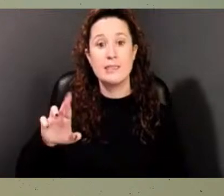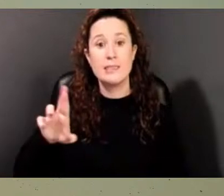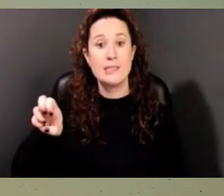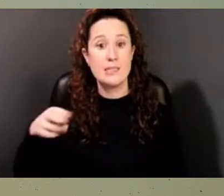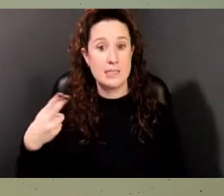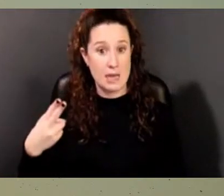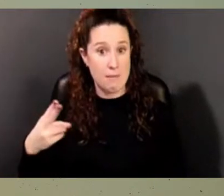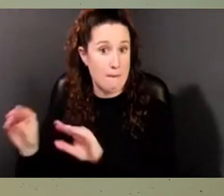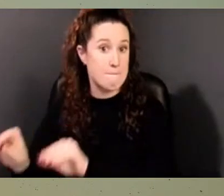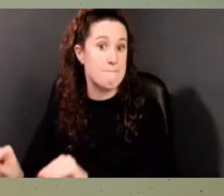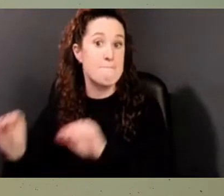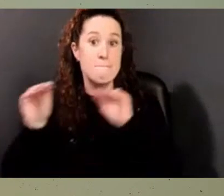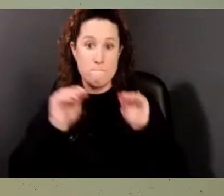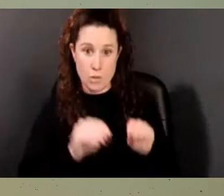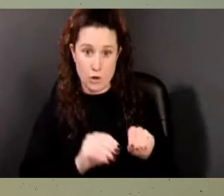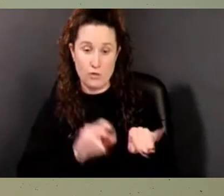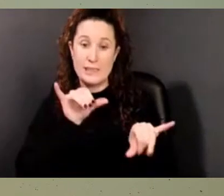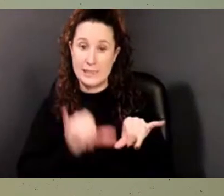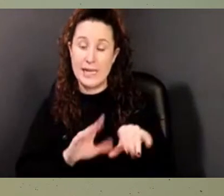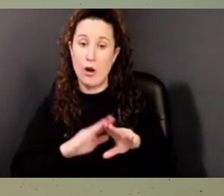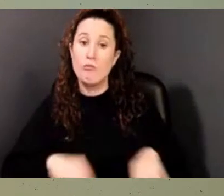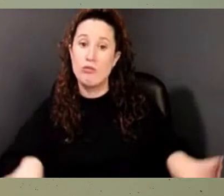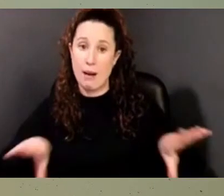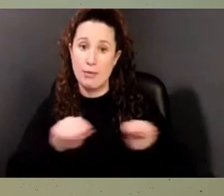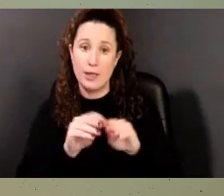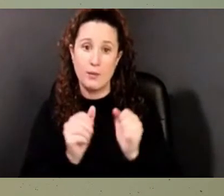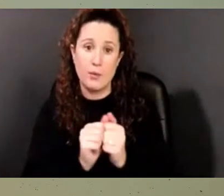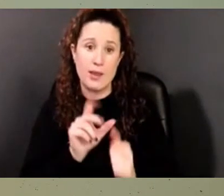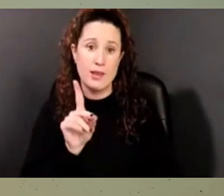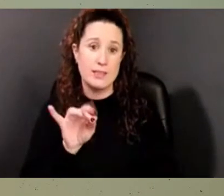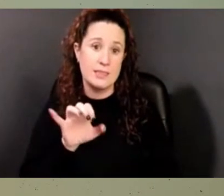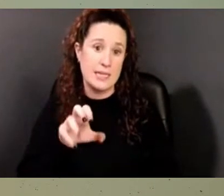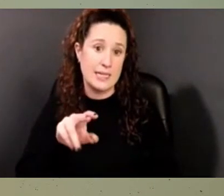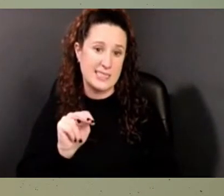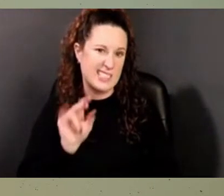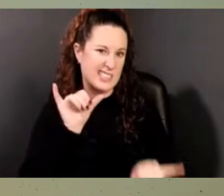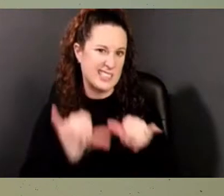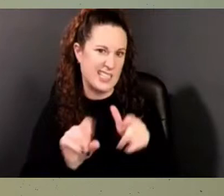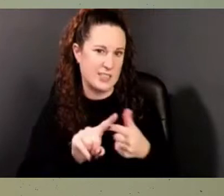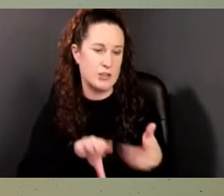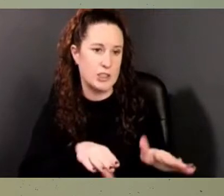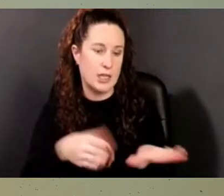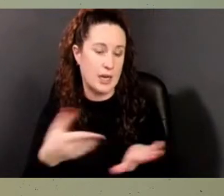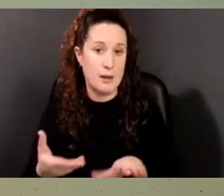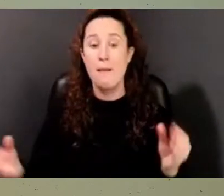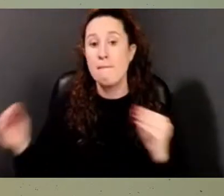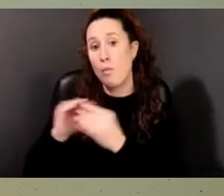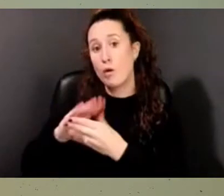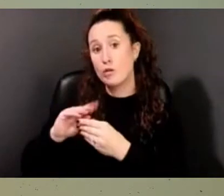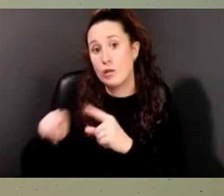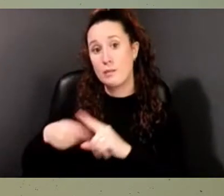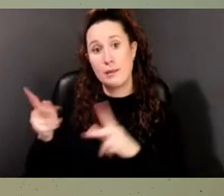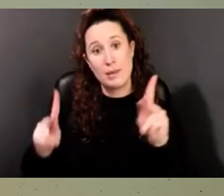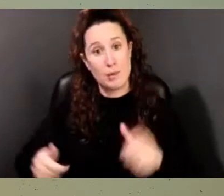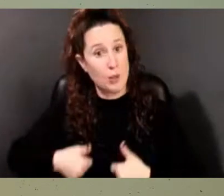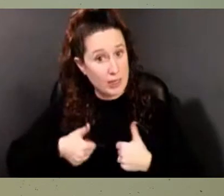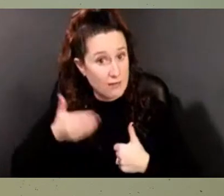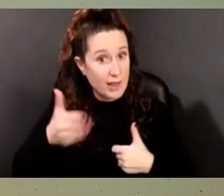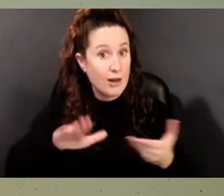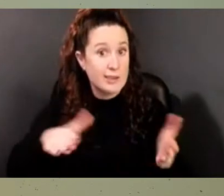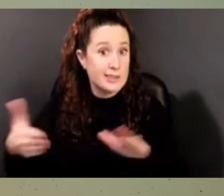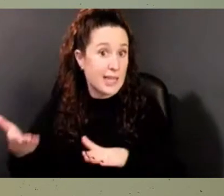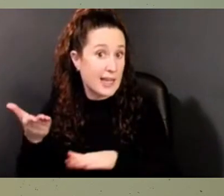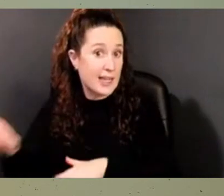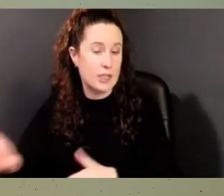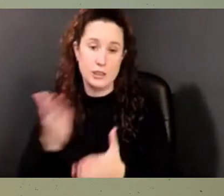John Dickinson until the time of her own death. To learn more about the stories of people who lived and labored at the plantation, some of whose stories I've shared with